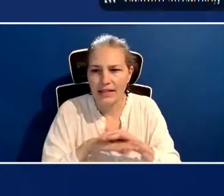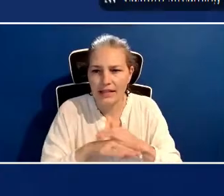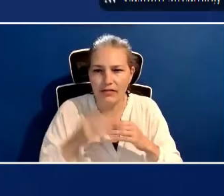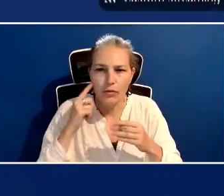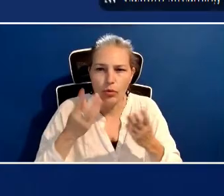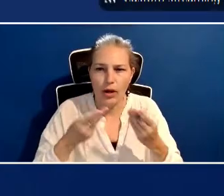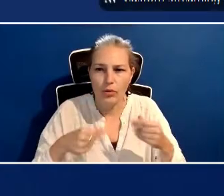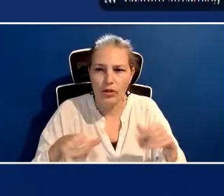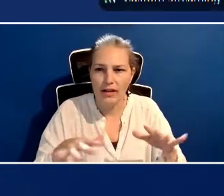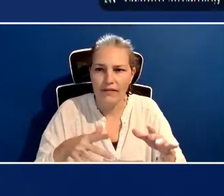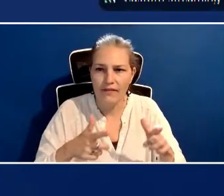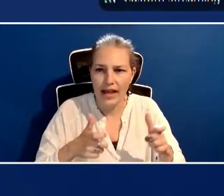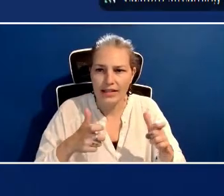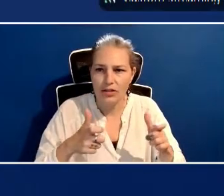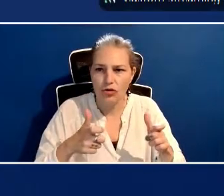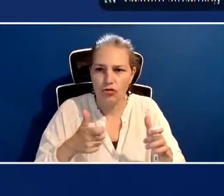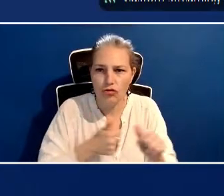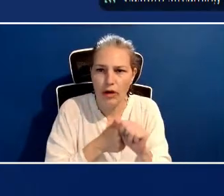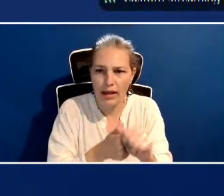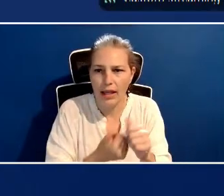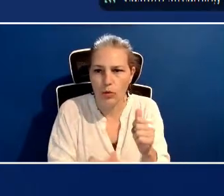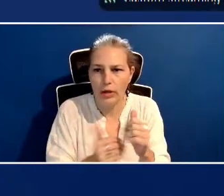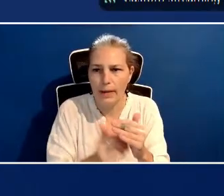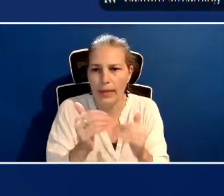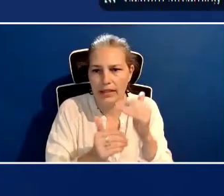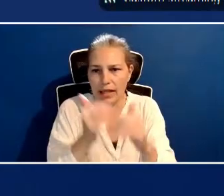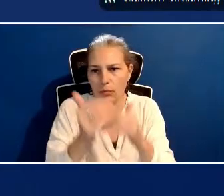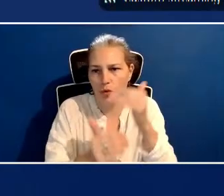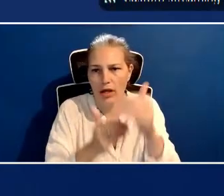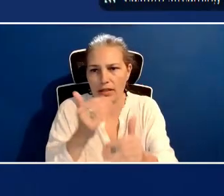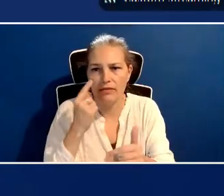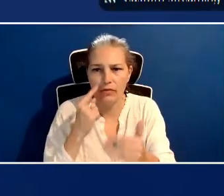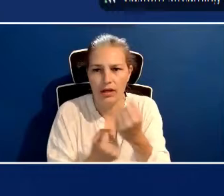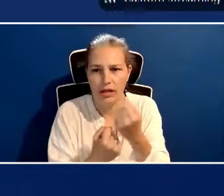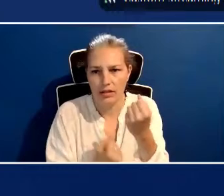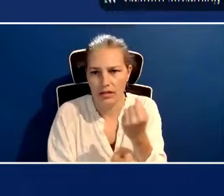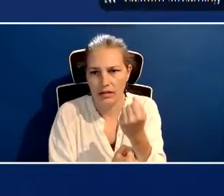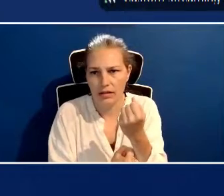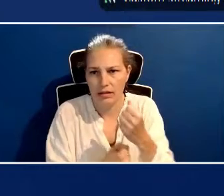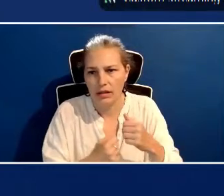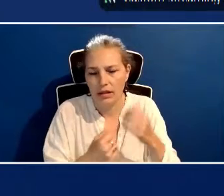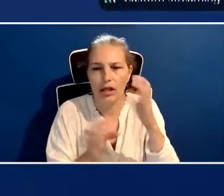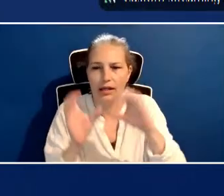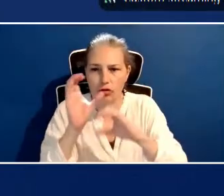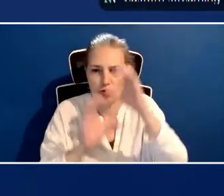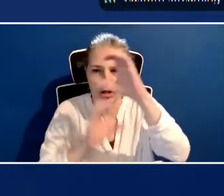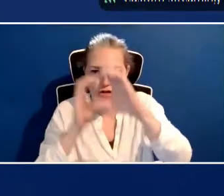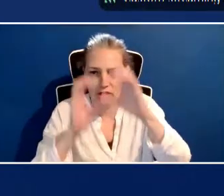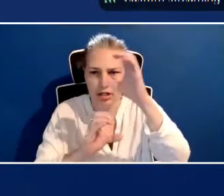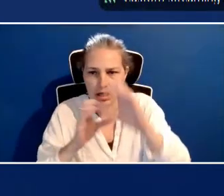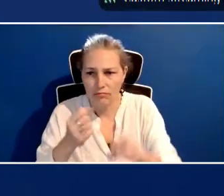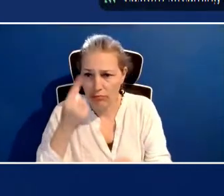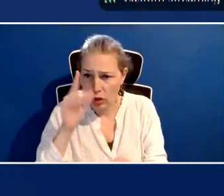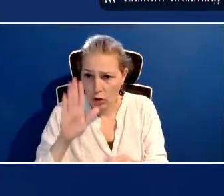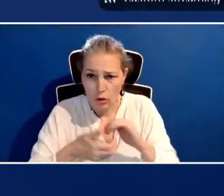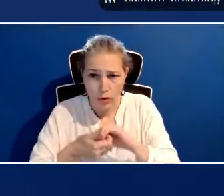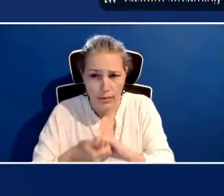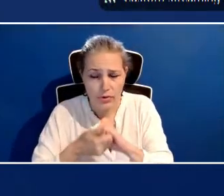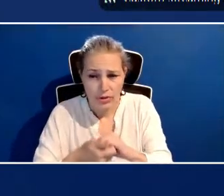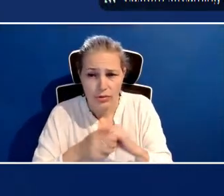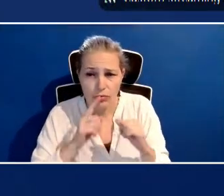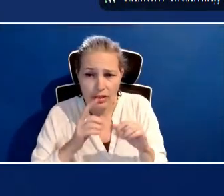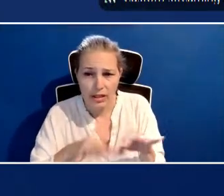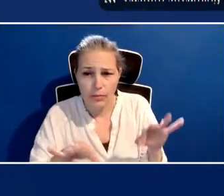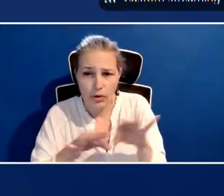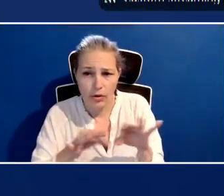the underground installation. It's important to note that your cooperation is crucial in this process, and we are seeking